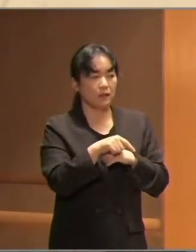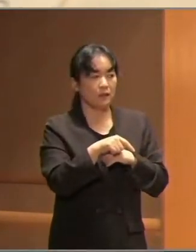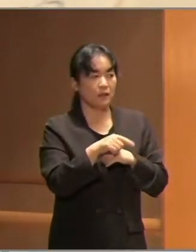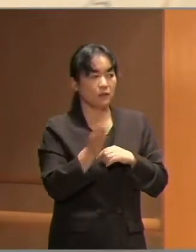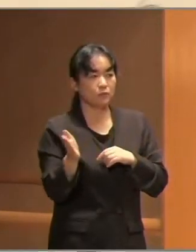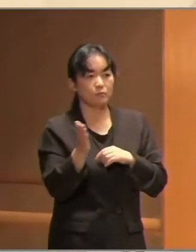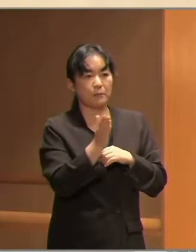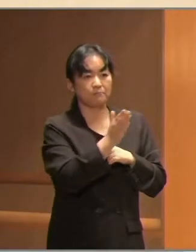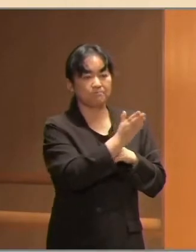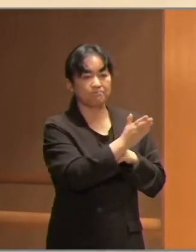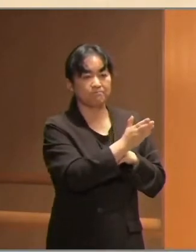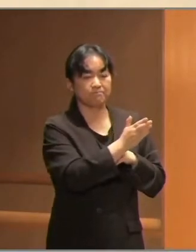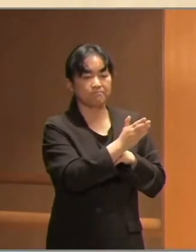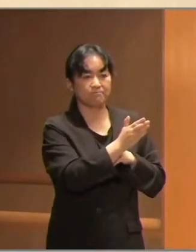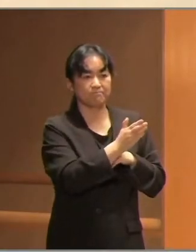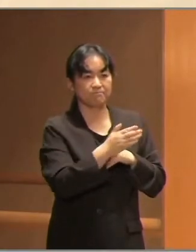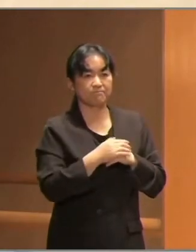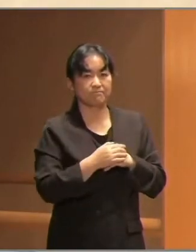the bark.